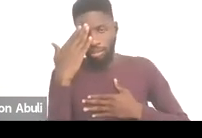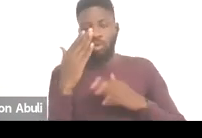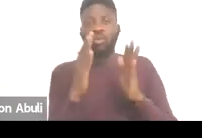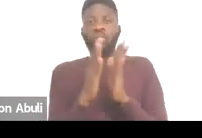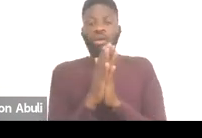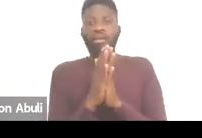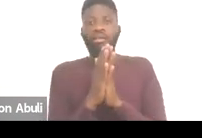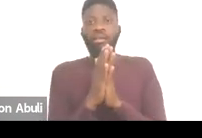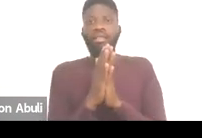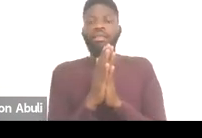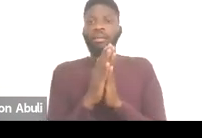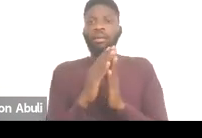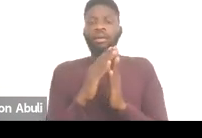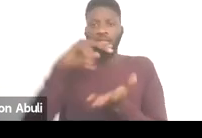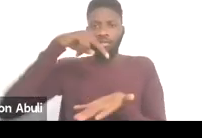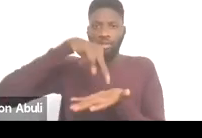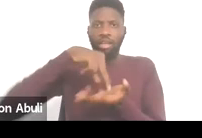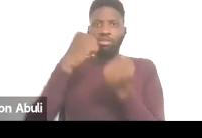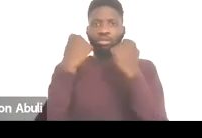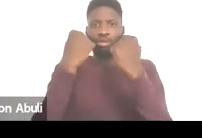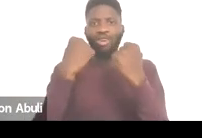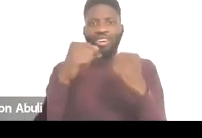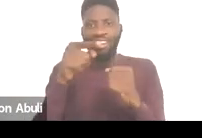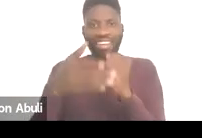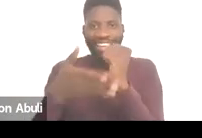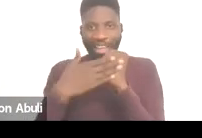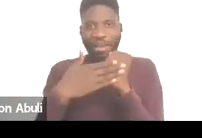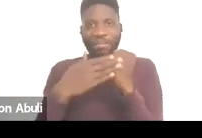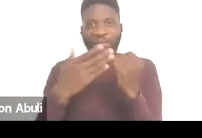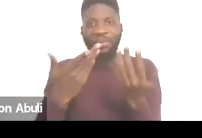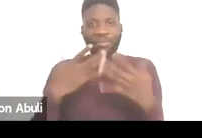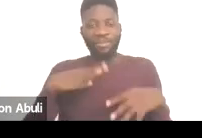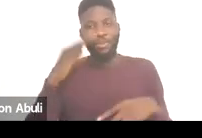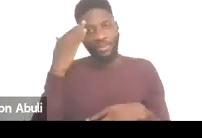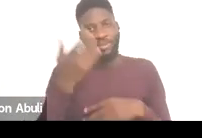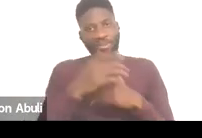your position. I think that would be something helpful for everyone to know. Yes.